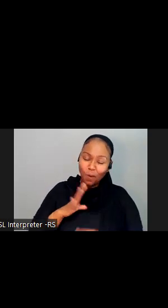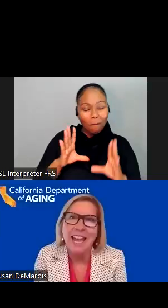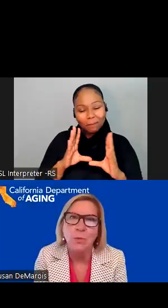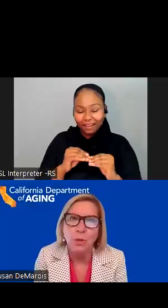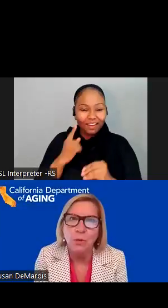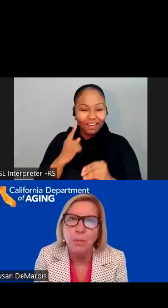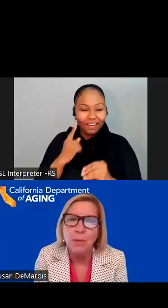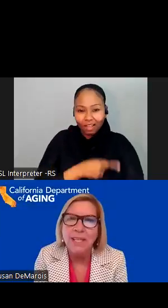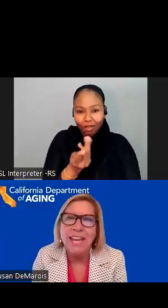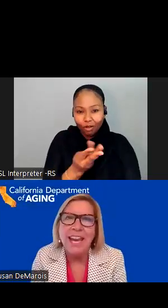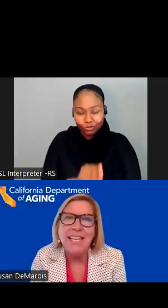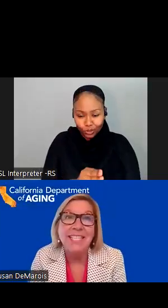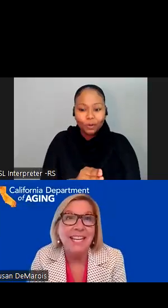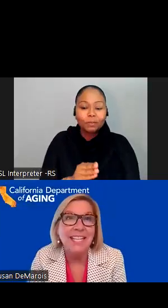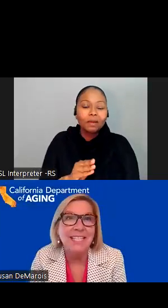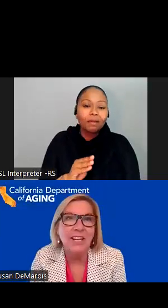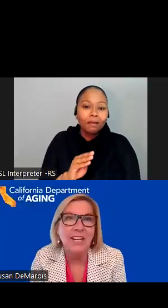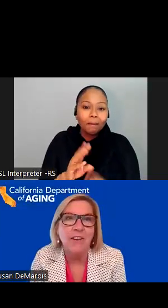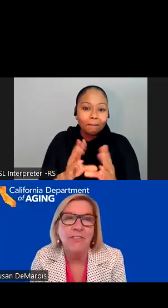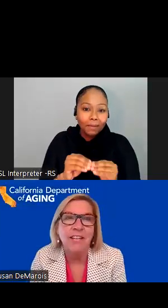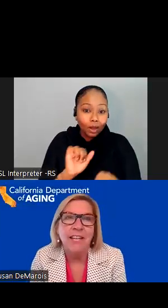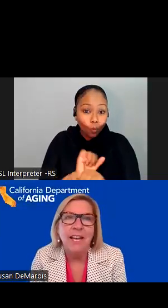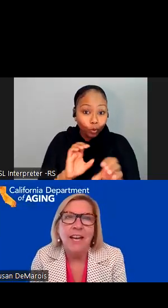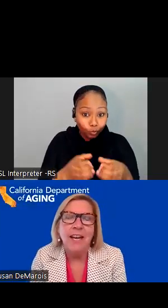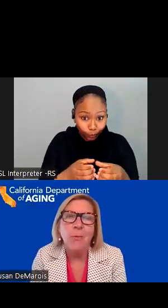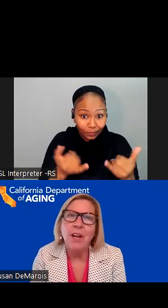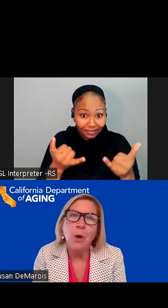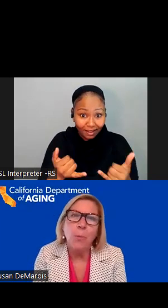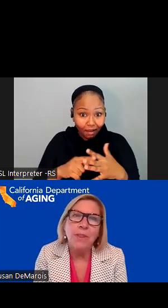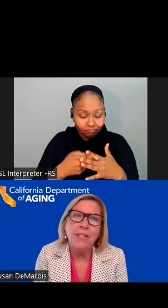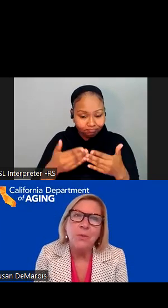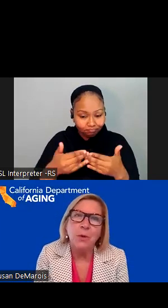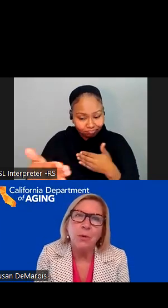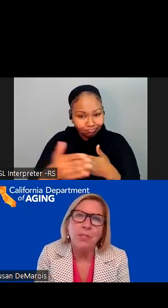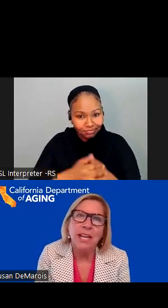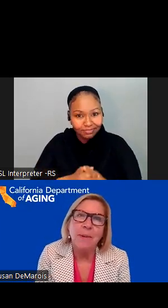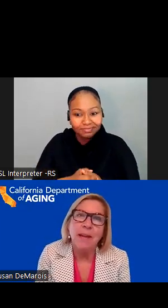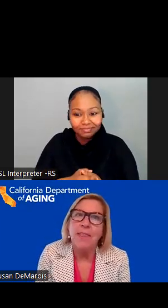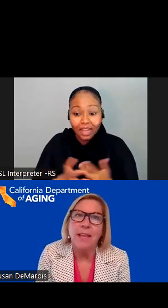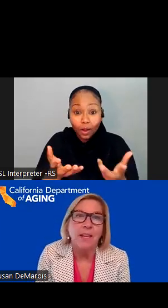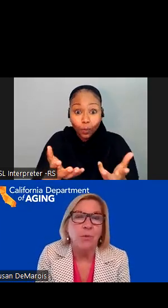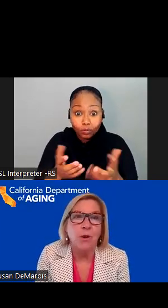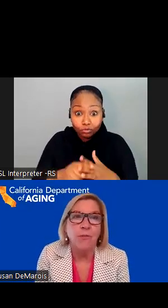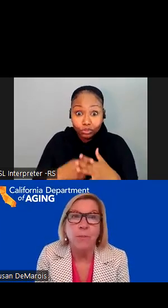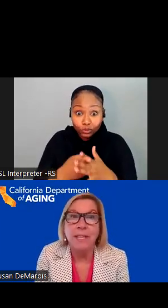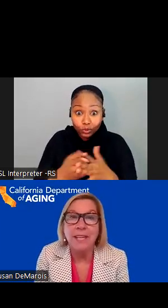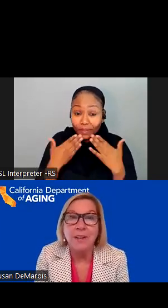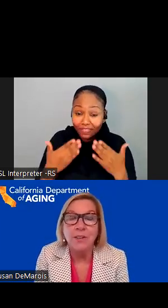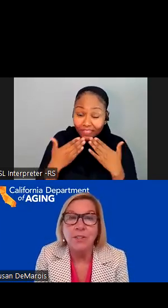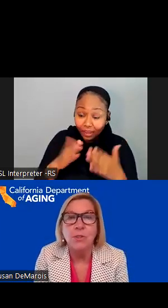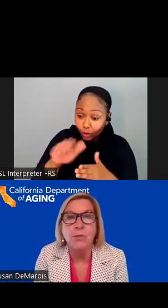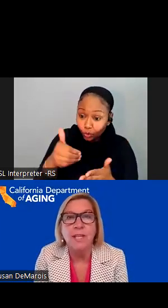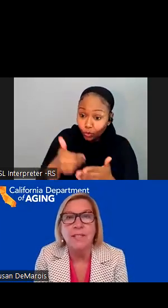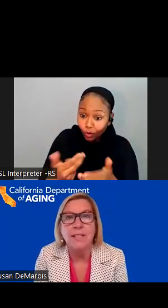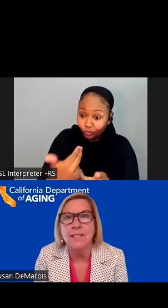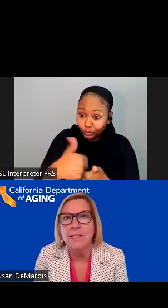Facility Access Workgroup and today's kickoff. I want to open this workgroup today by thanking you all for being here